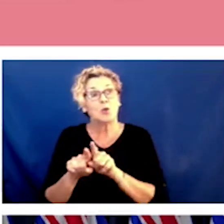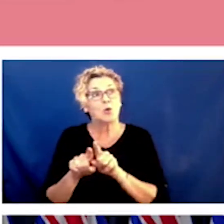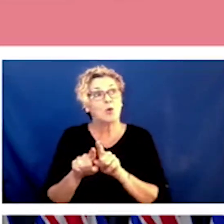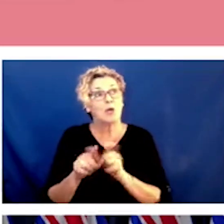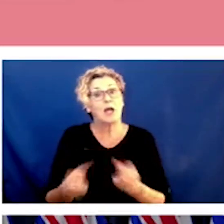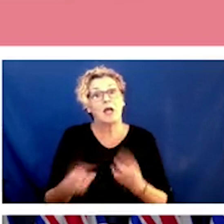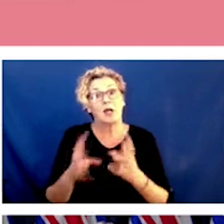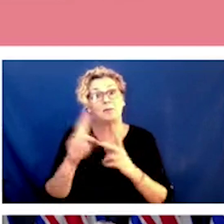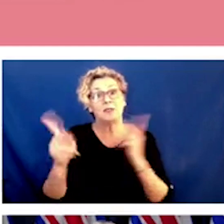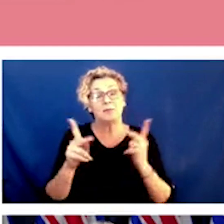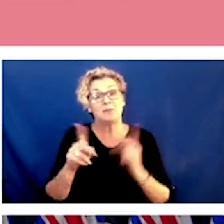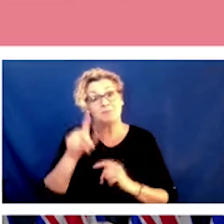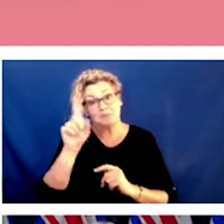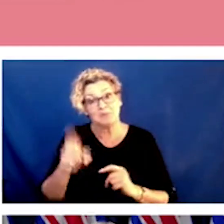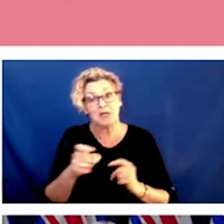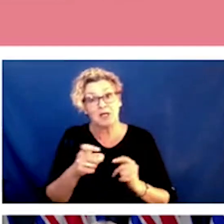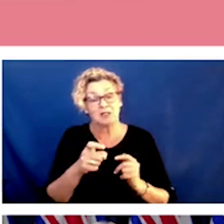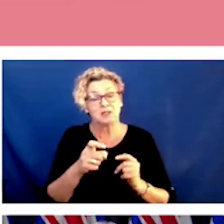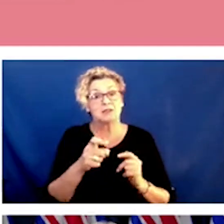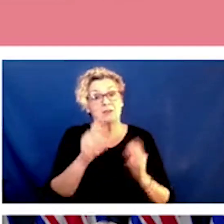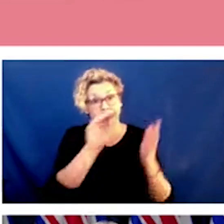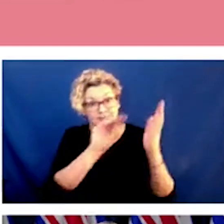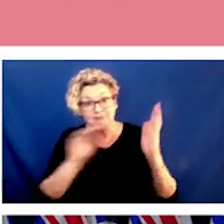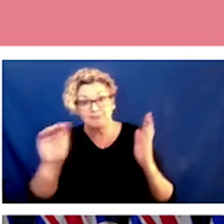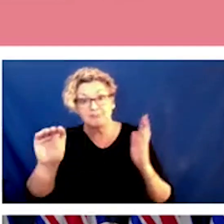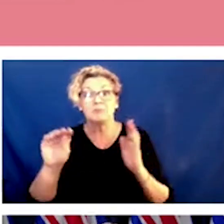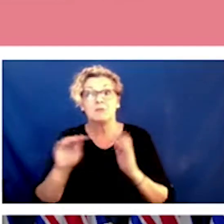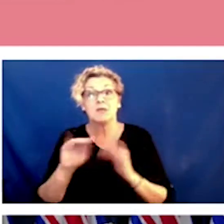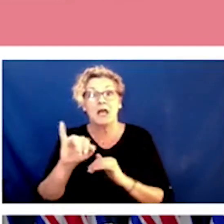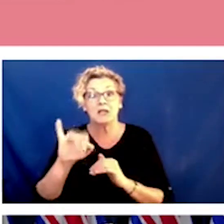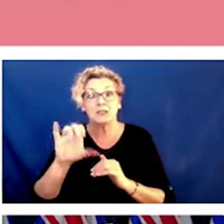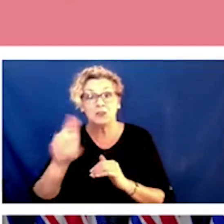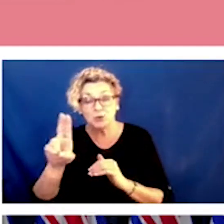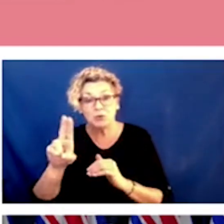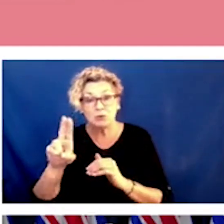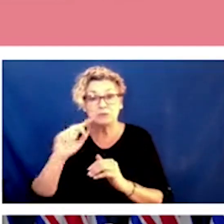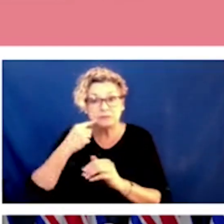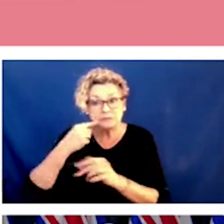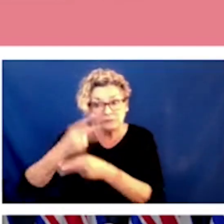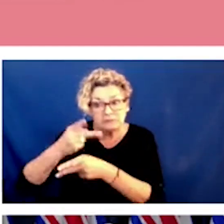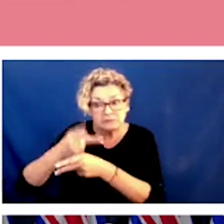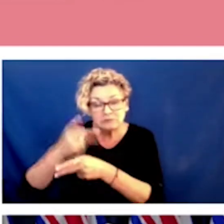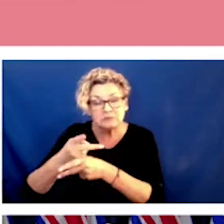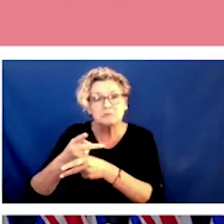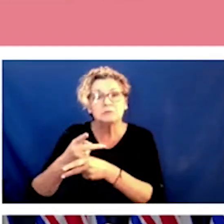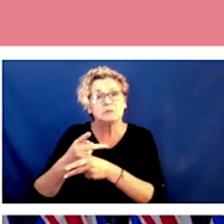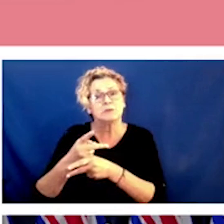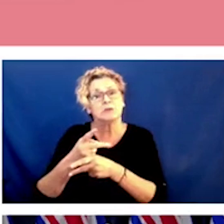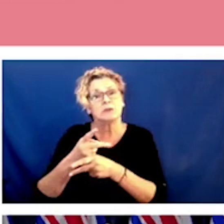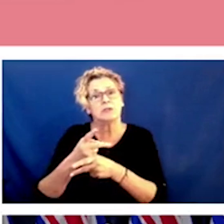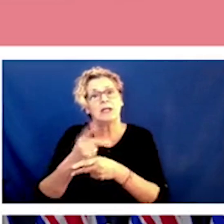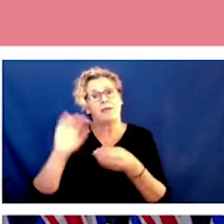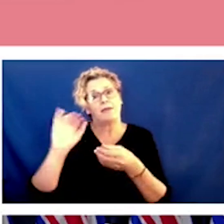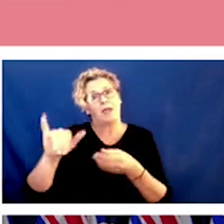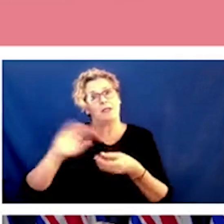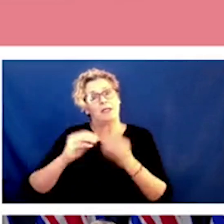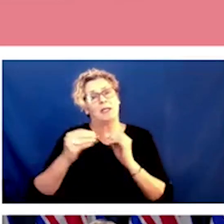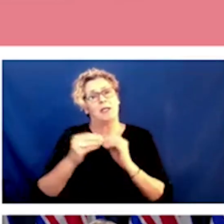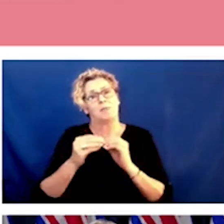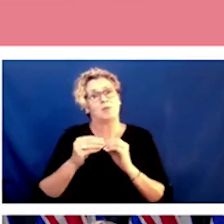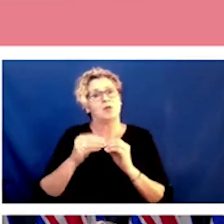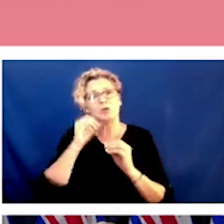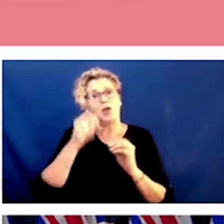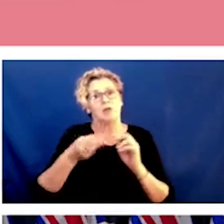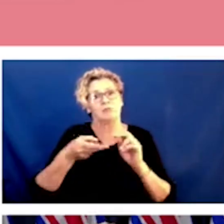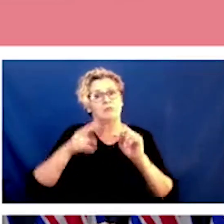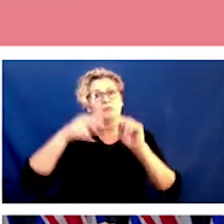in August, but we've leveled off, and we have a consistent lower number of people in hospital now than